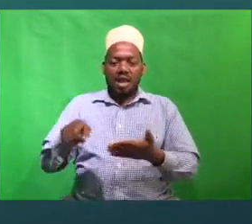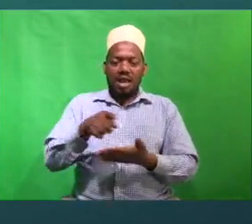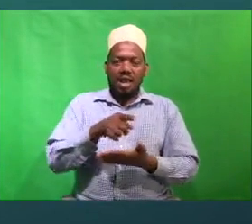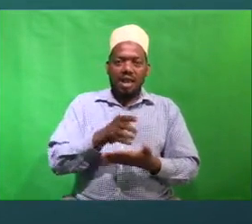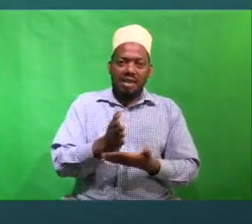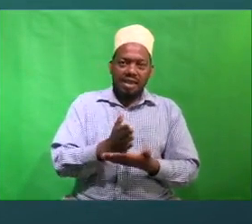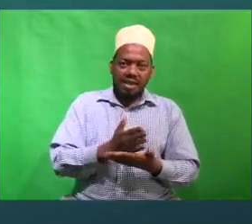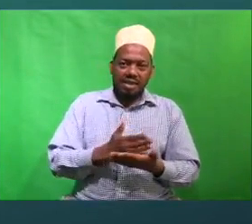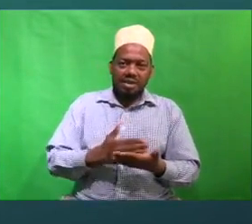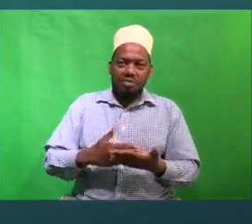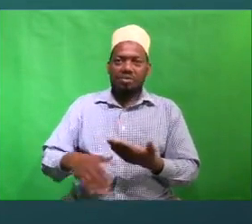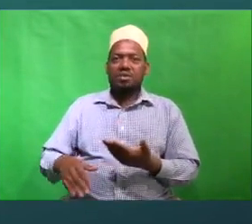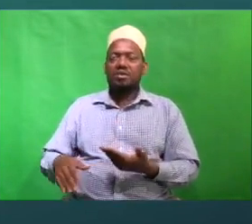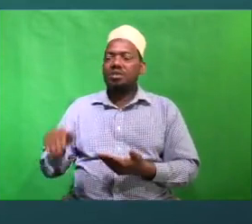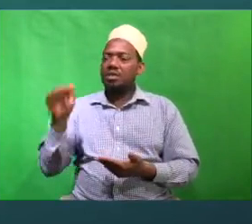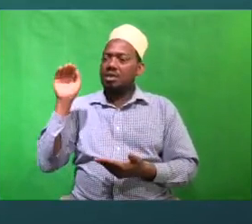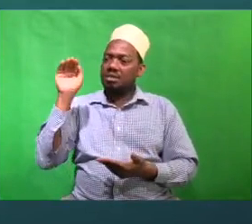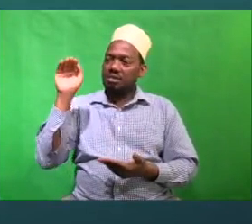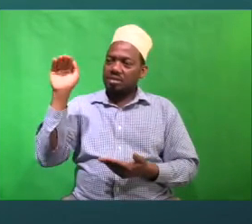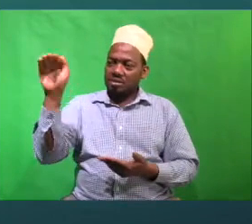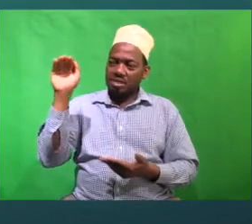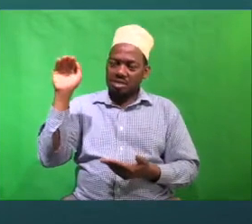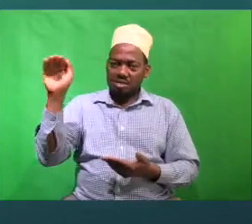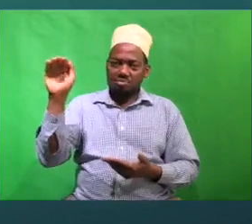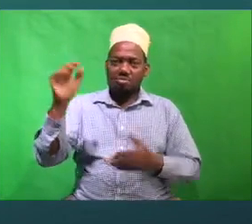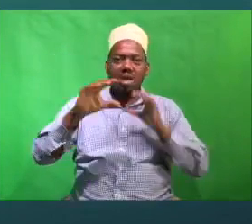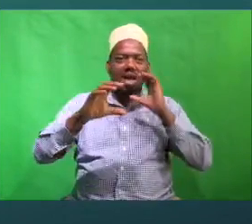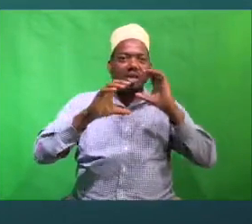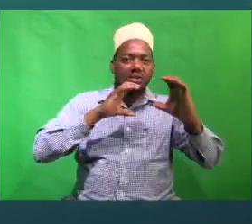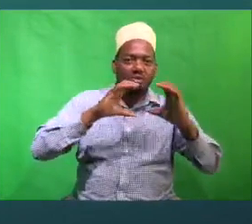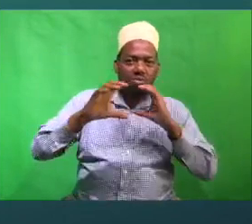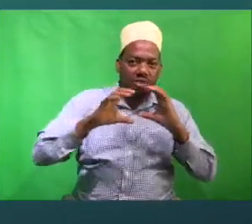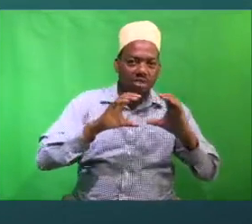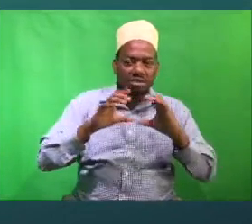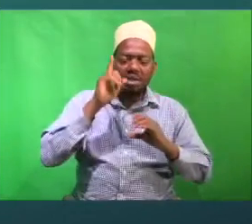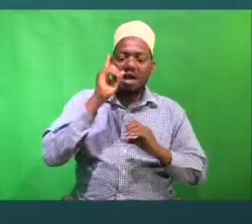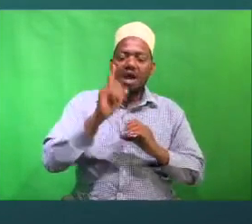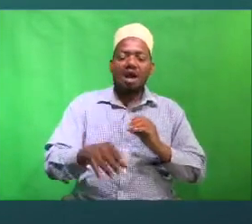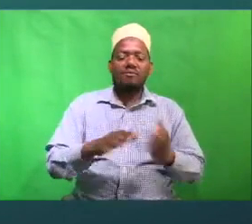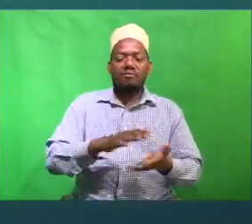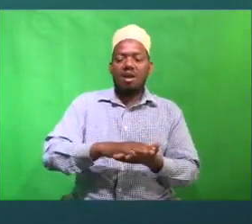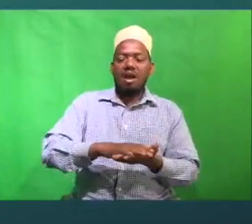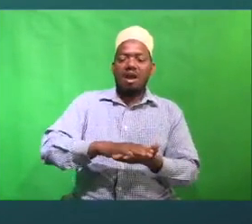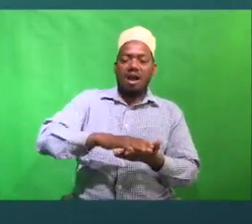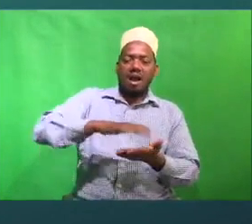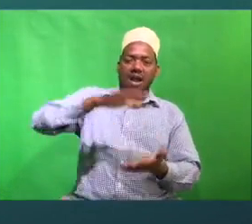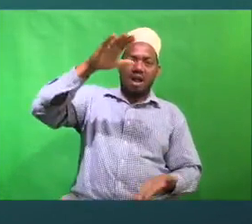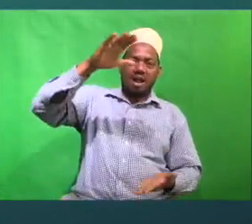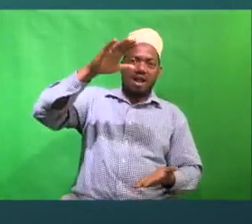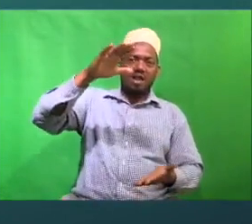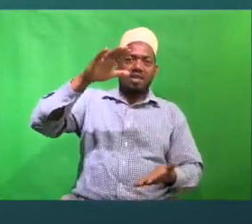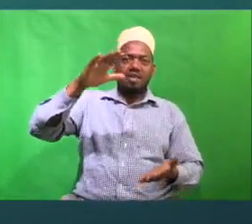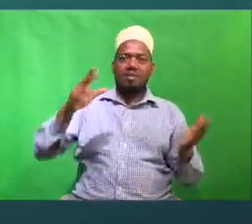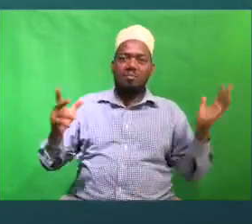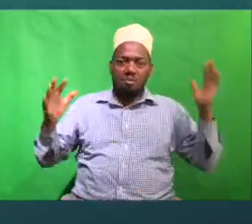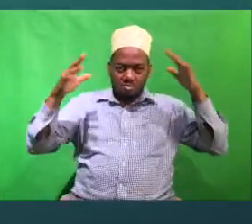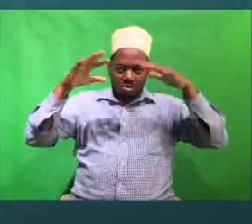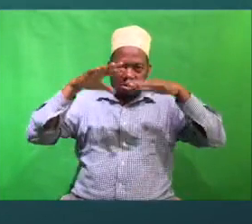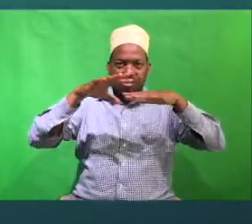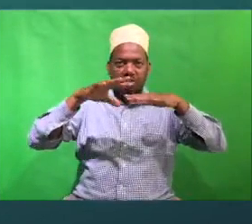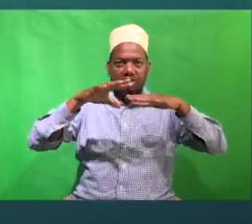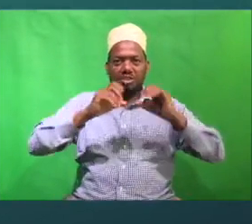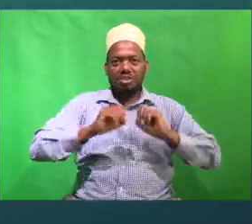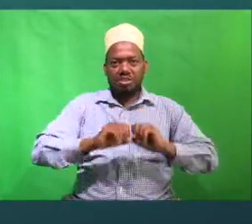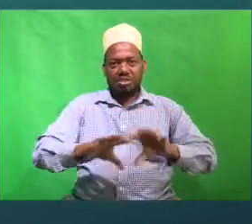Area which serve with transport and communication attract high population, since they can